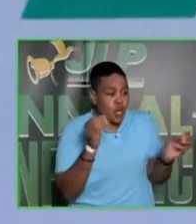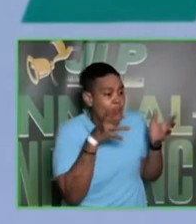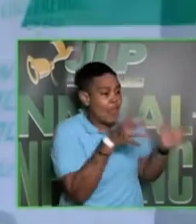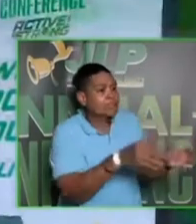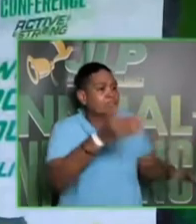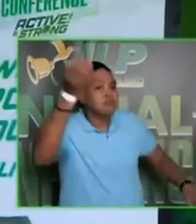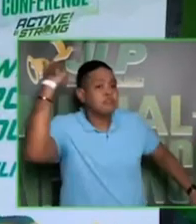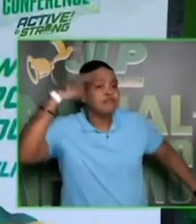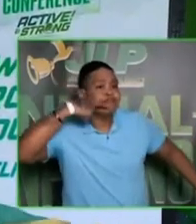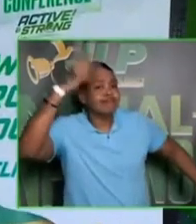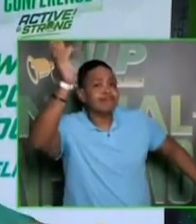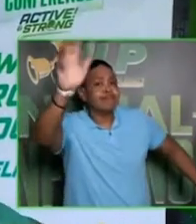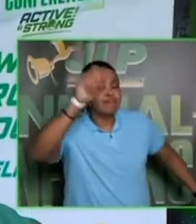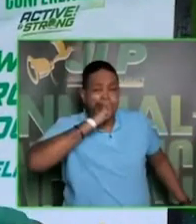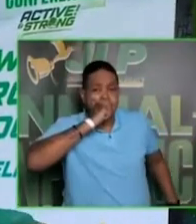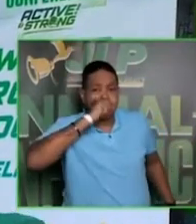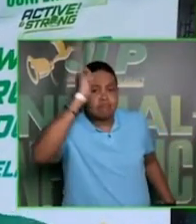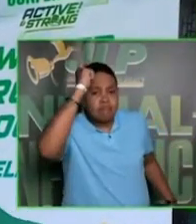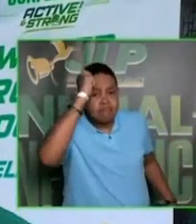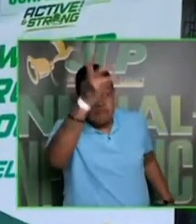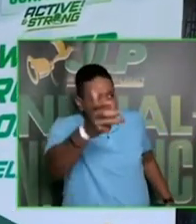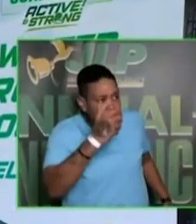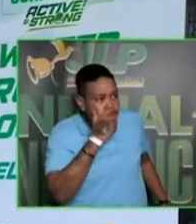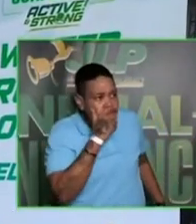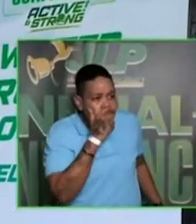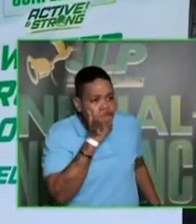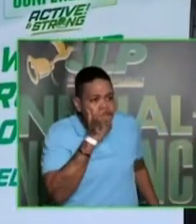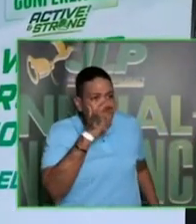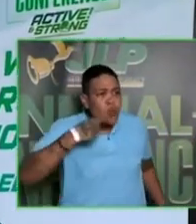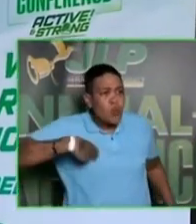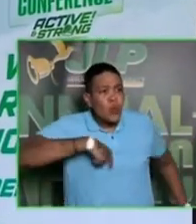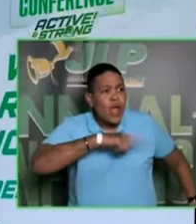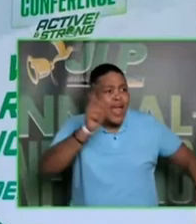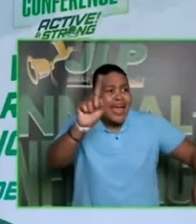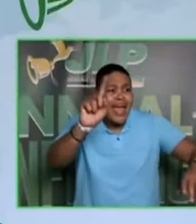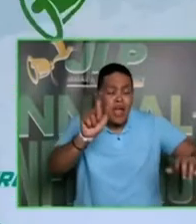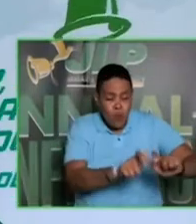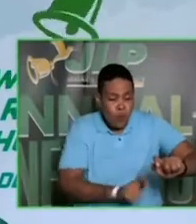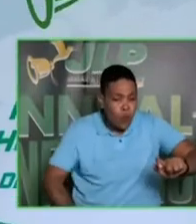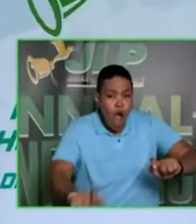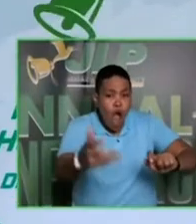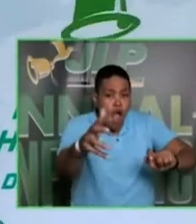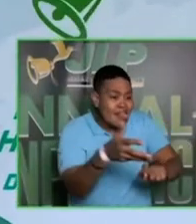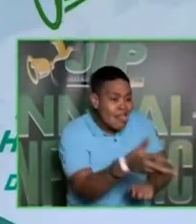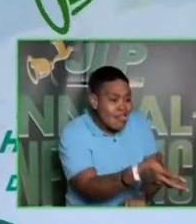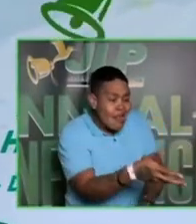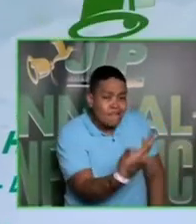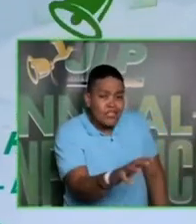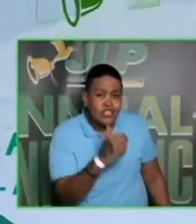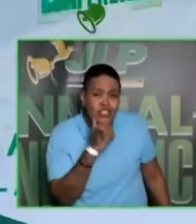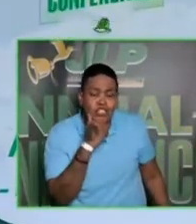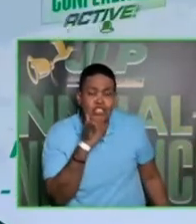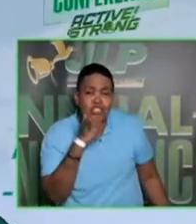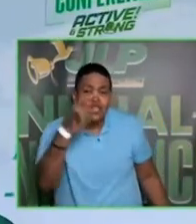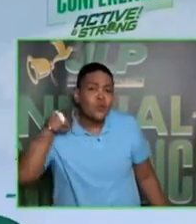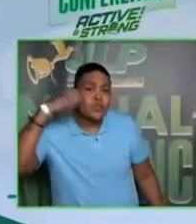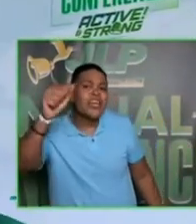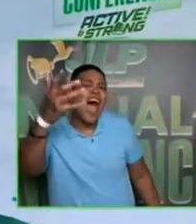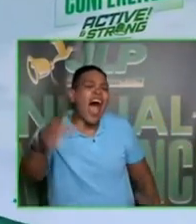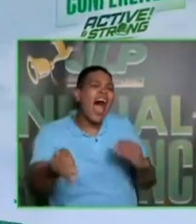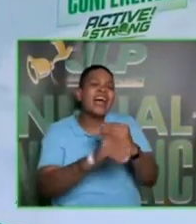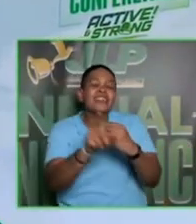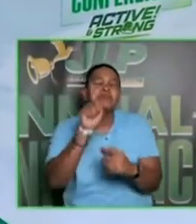before. However, where connections are already established, we can also